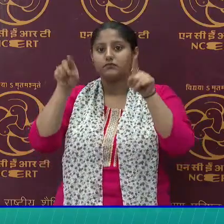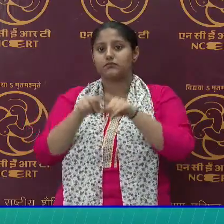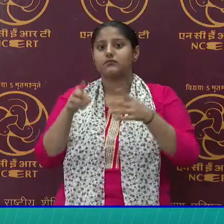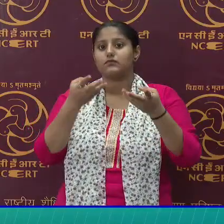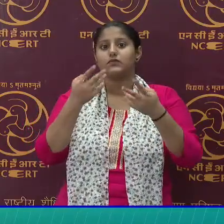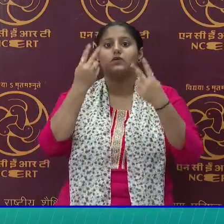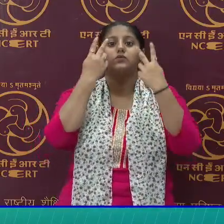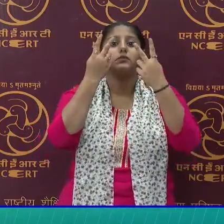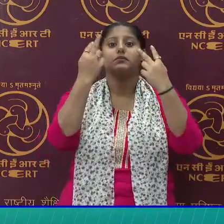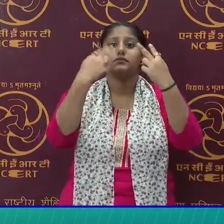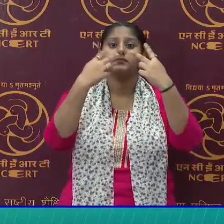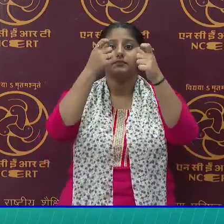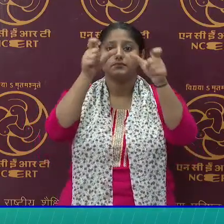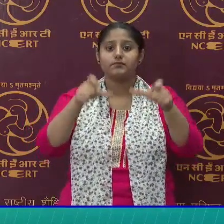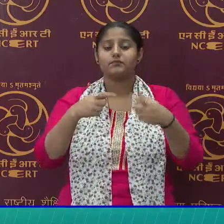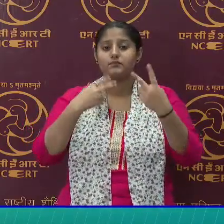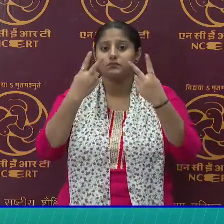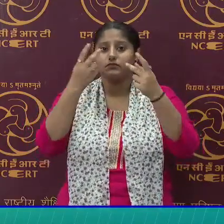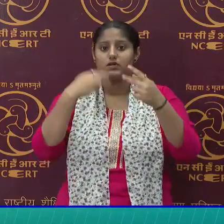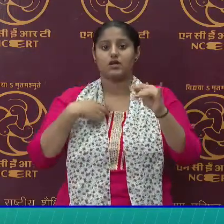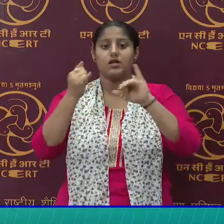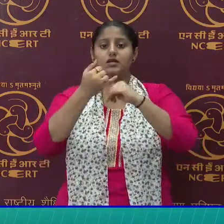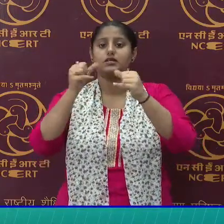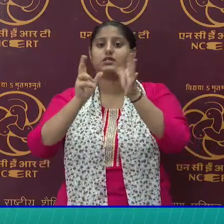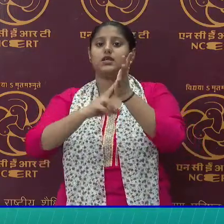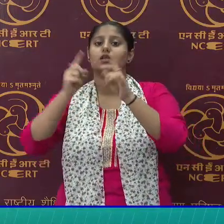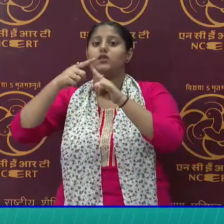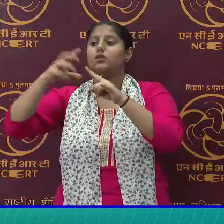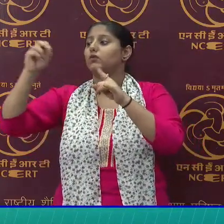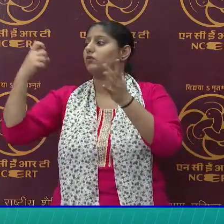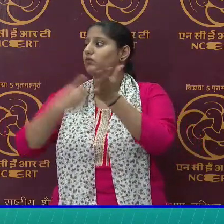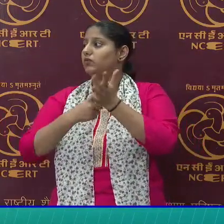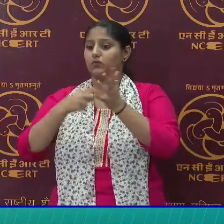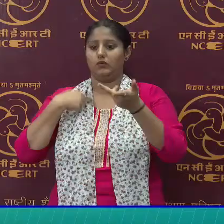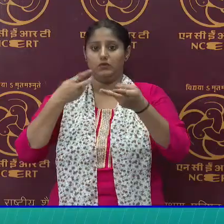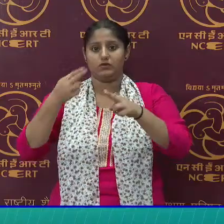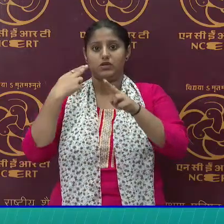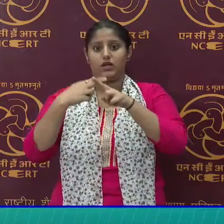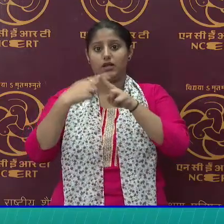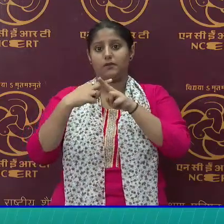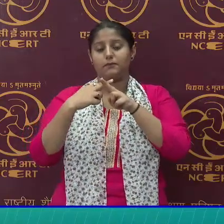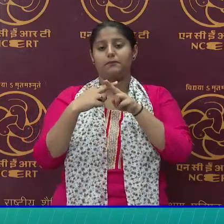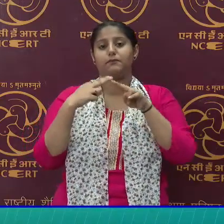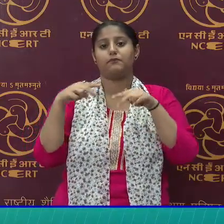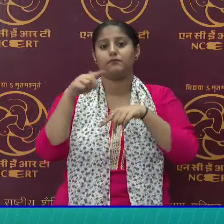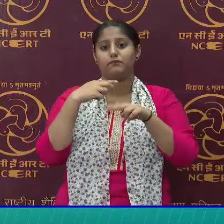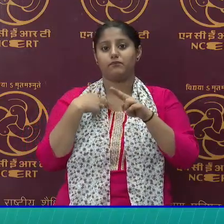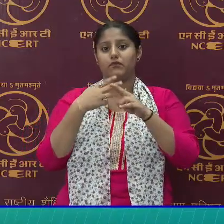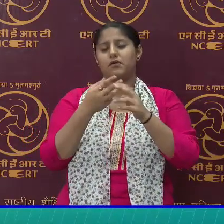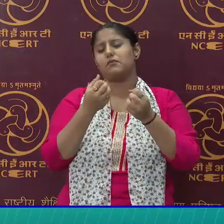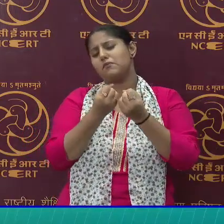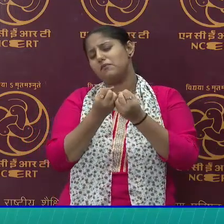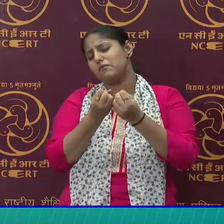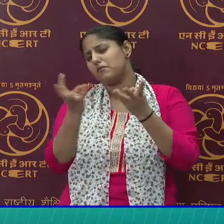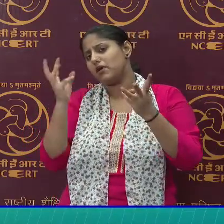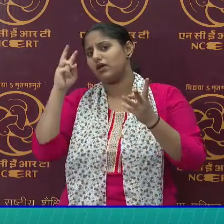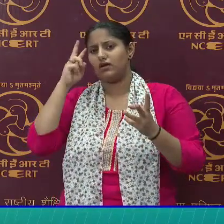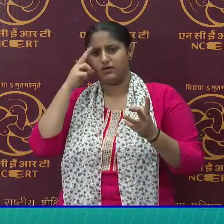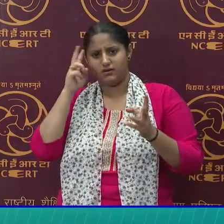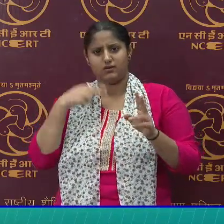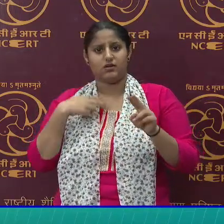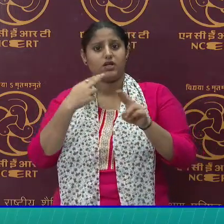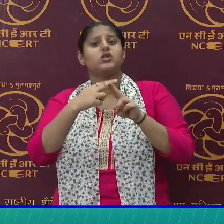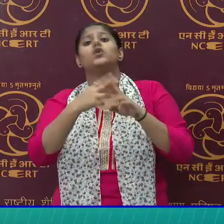as you can see here, SANTOOR, the name itself, again in many, I have many queries about why it is